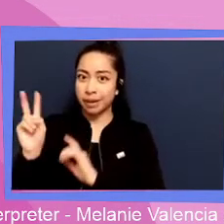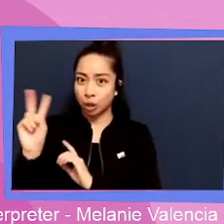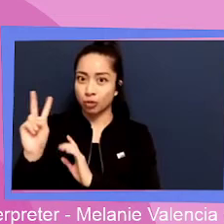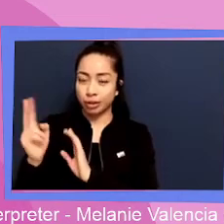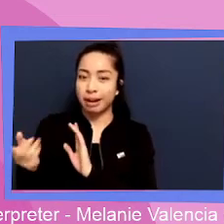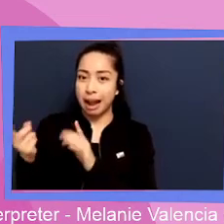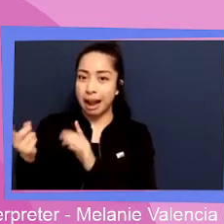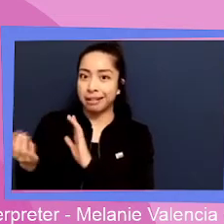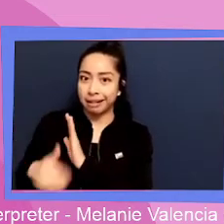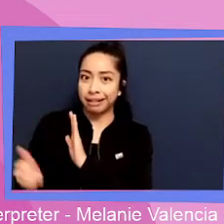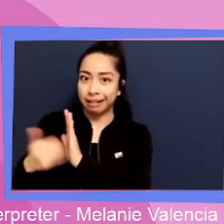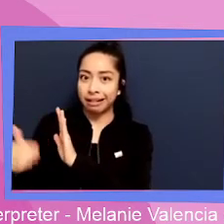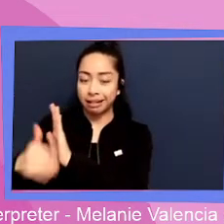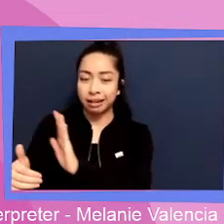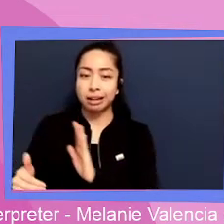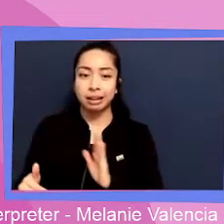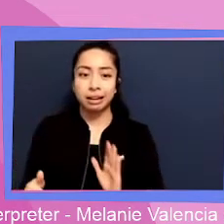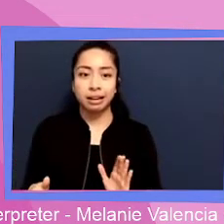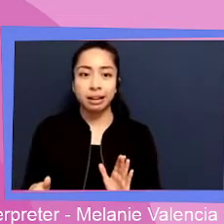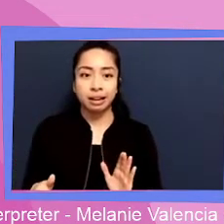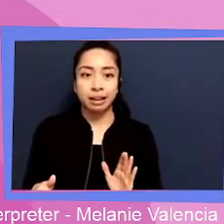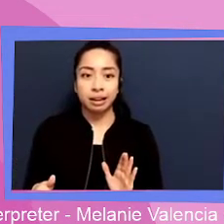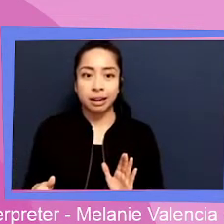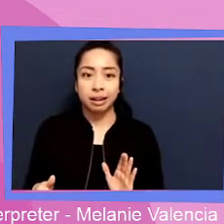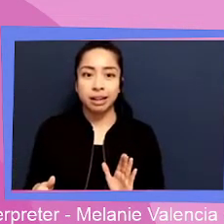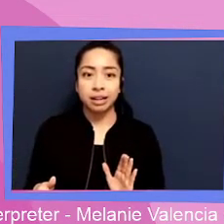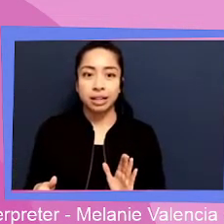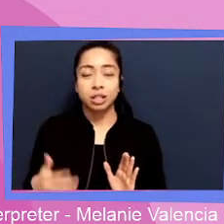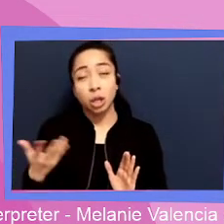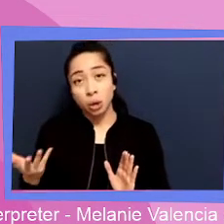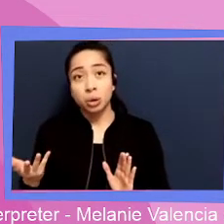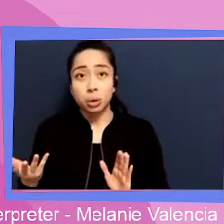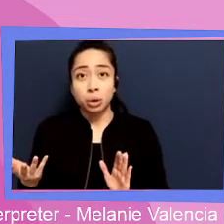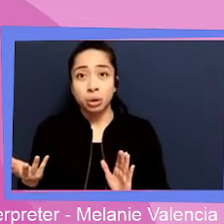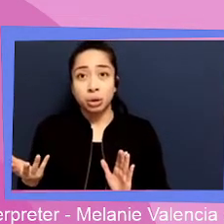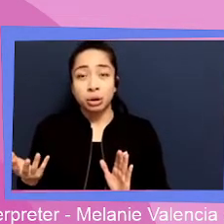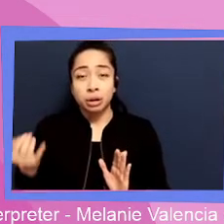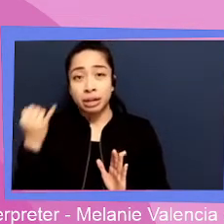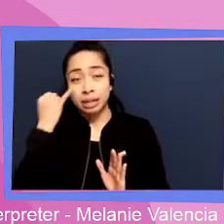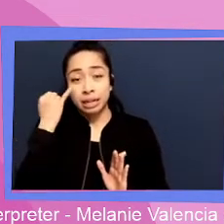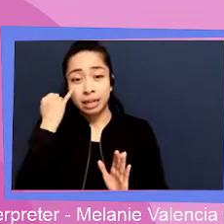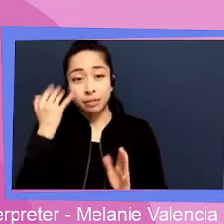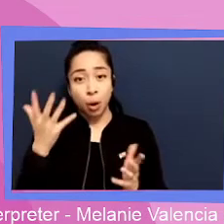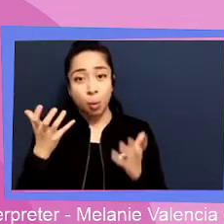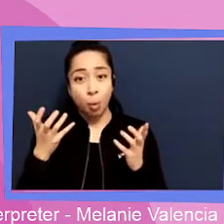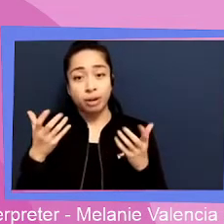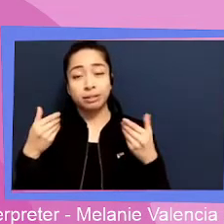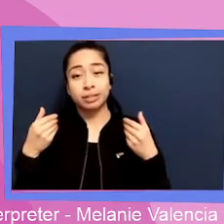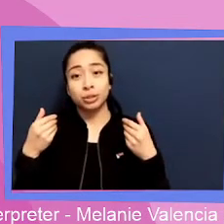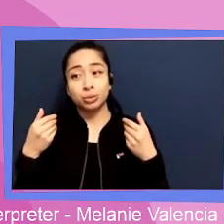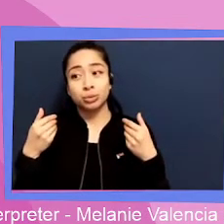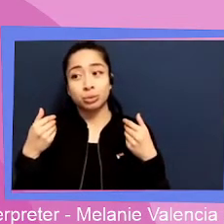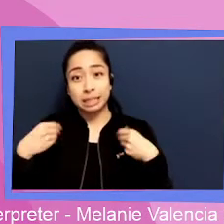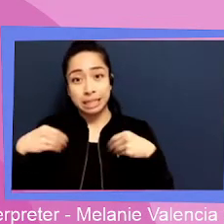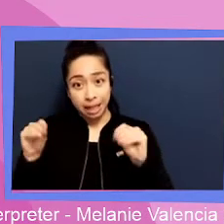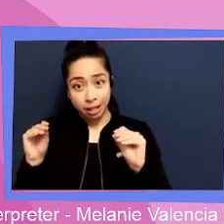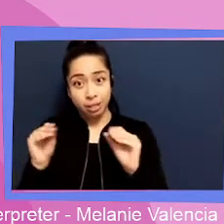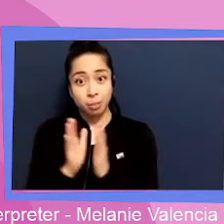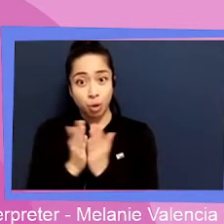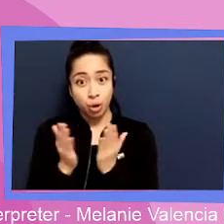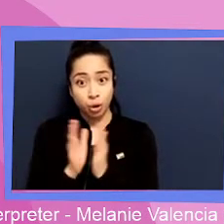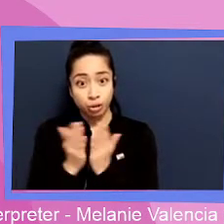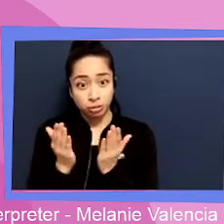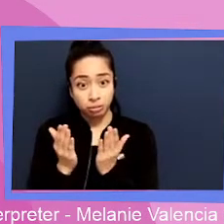And I could have, if I wanted to sell the book, if I wanted to ensure that I sell the book in the